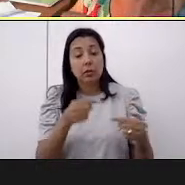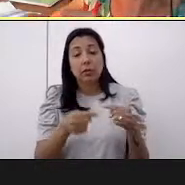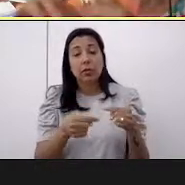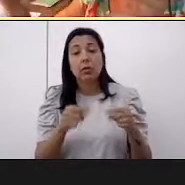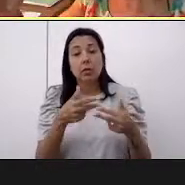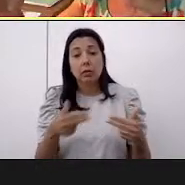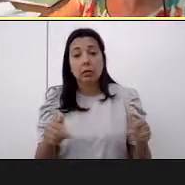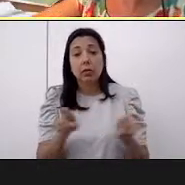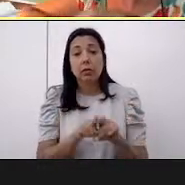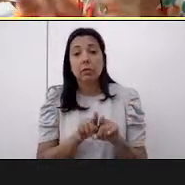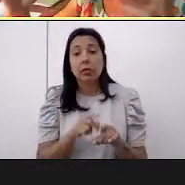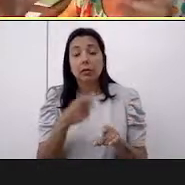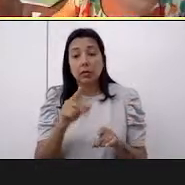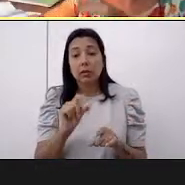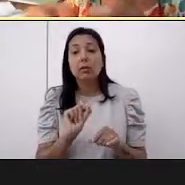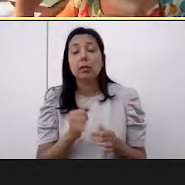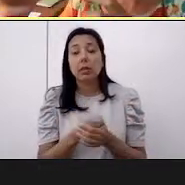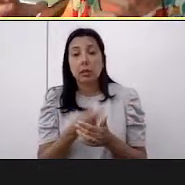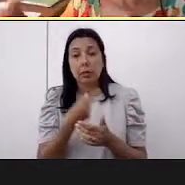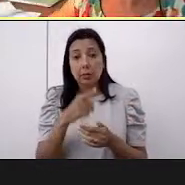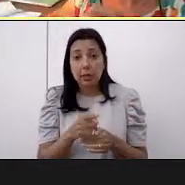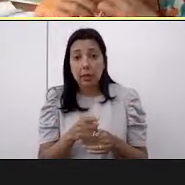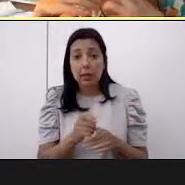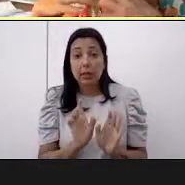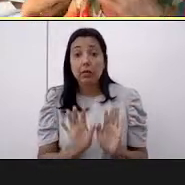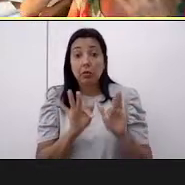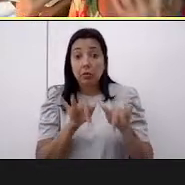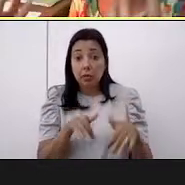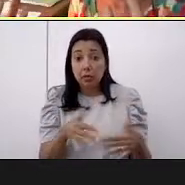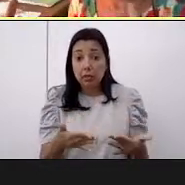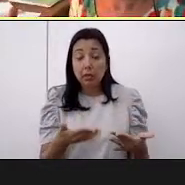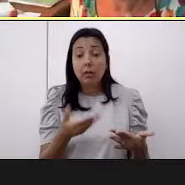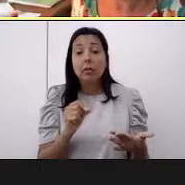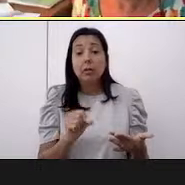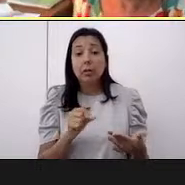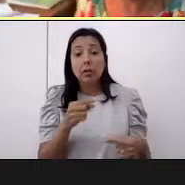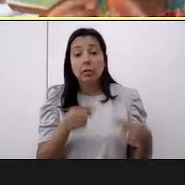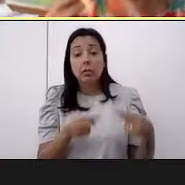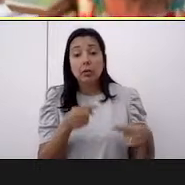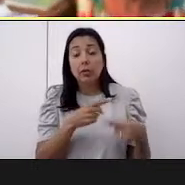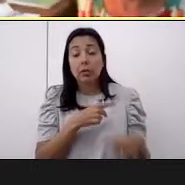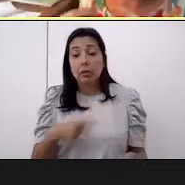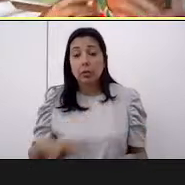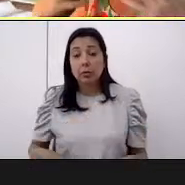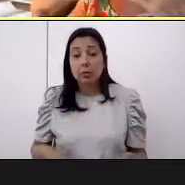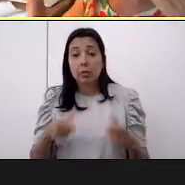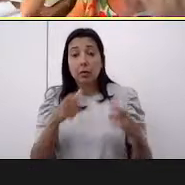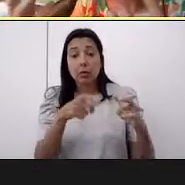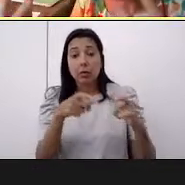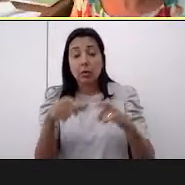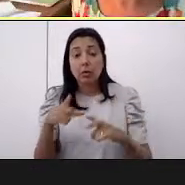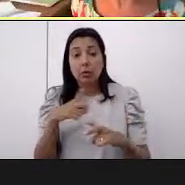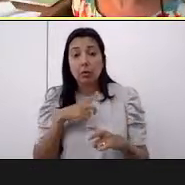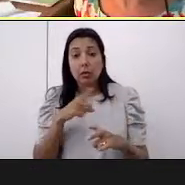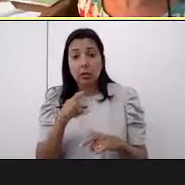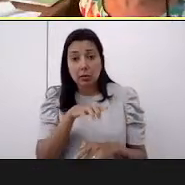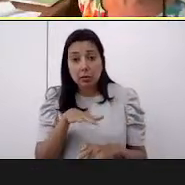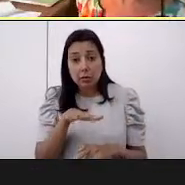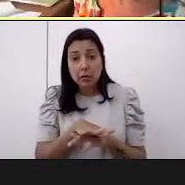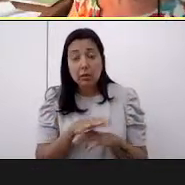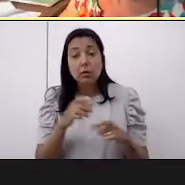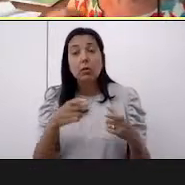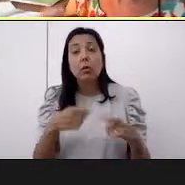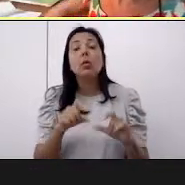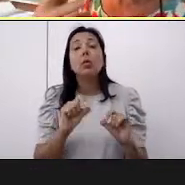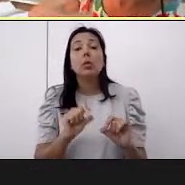a referential set of ideas of representation, which gives sense to the policy, which gives the vision, which